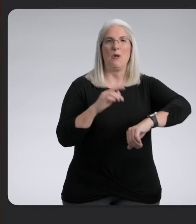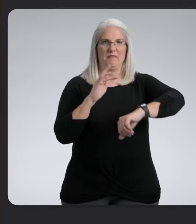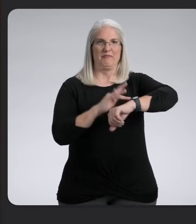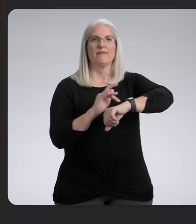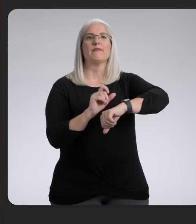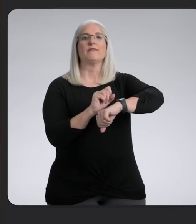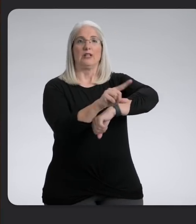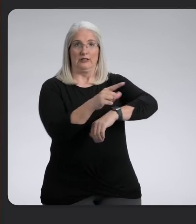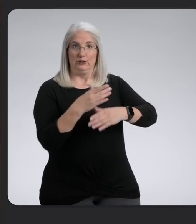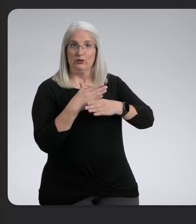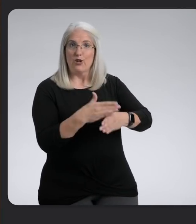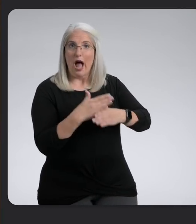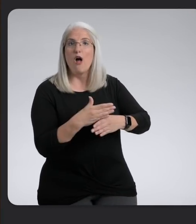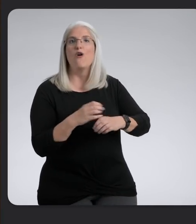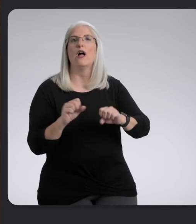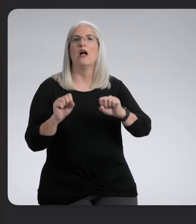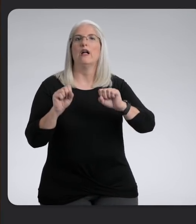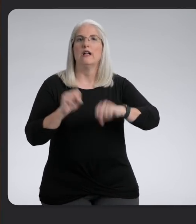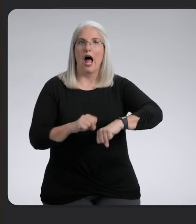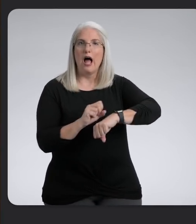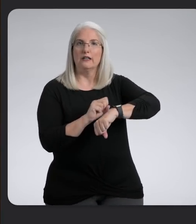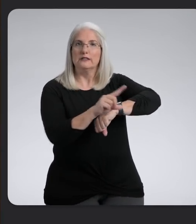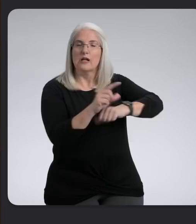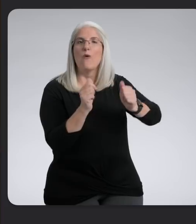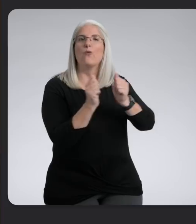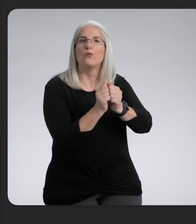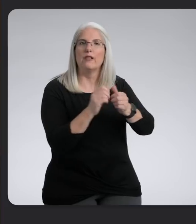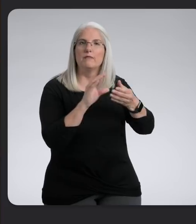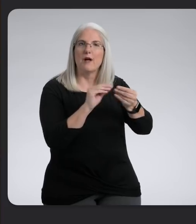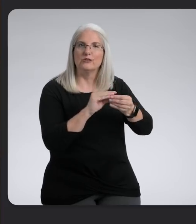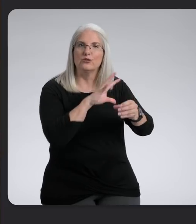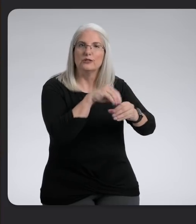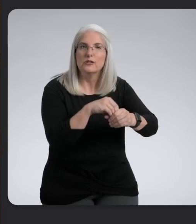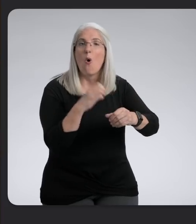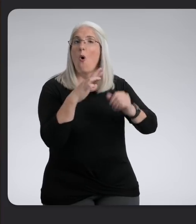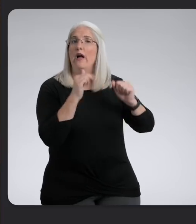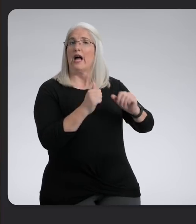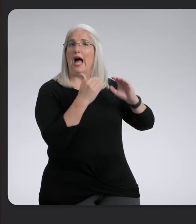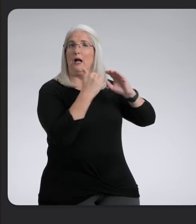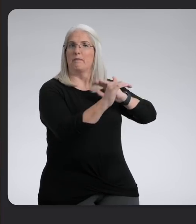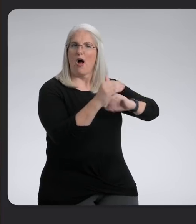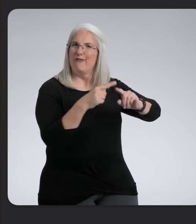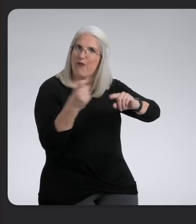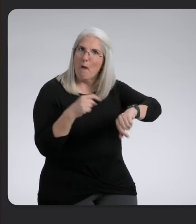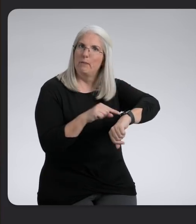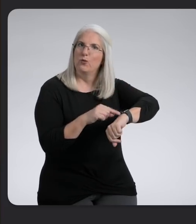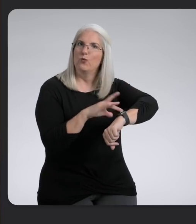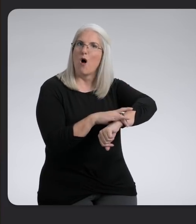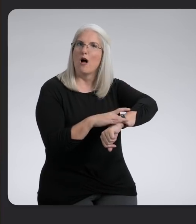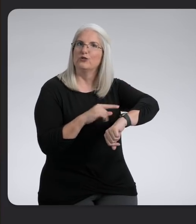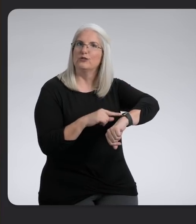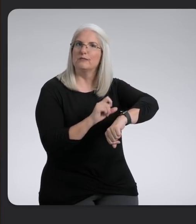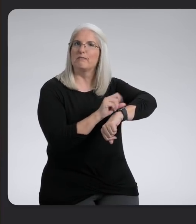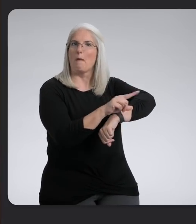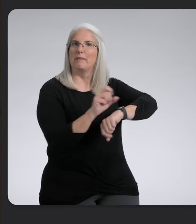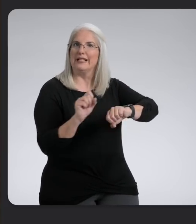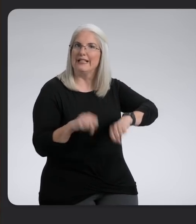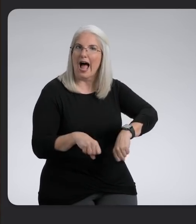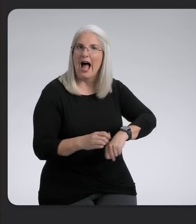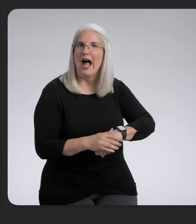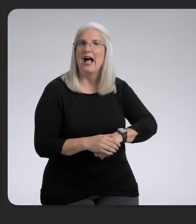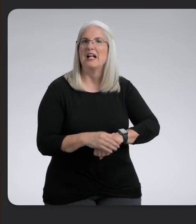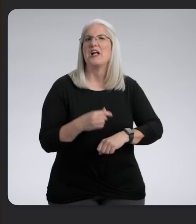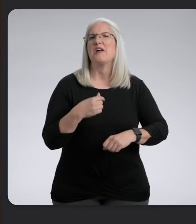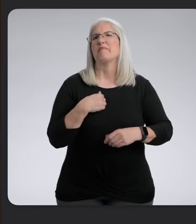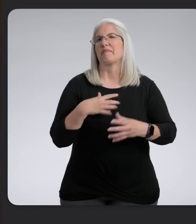sharing photos via messages and mail directly from my watch. Let's get this over to Wesley. I'm gonna tap Add Message